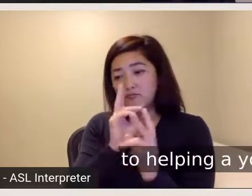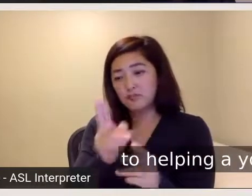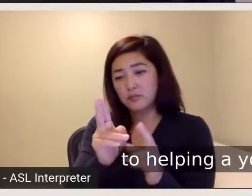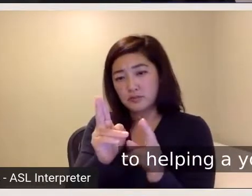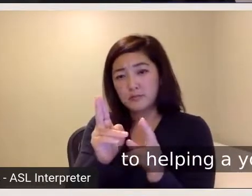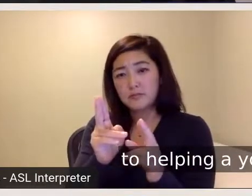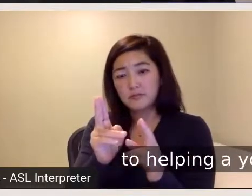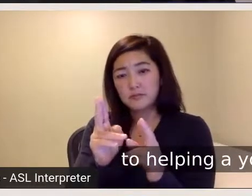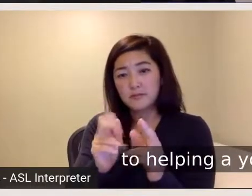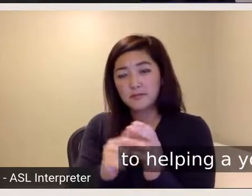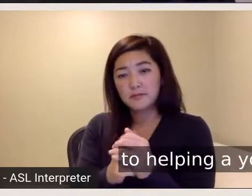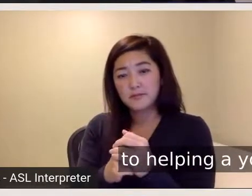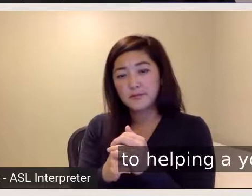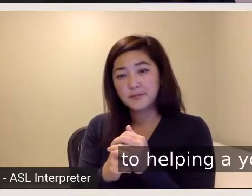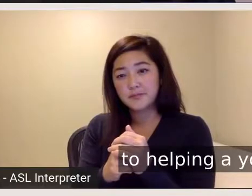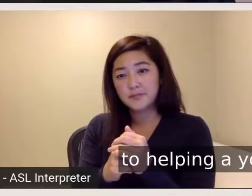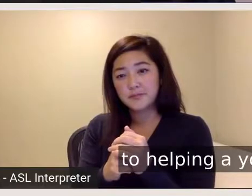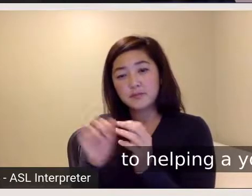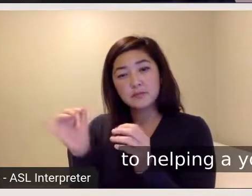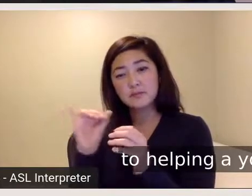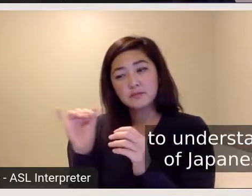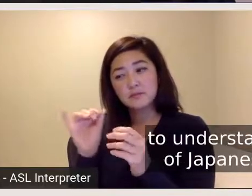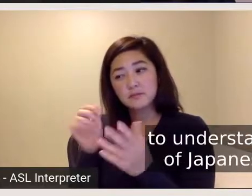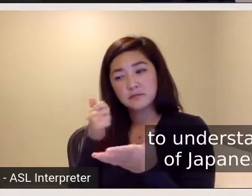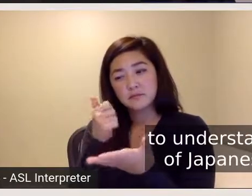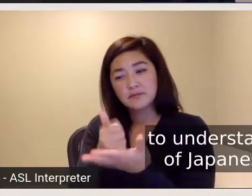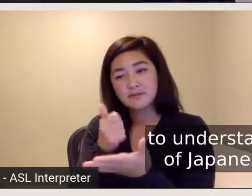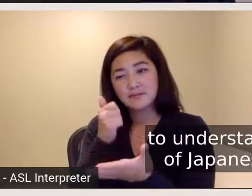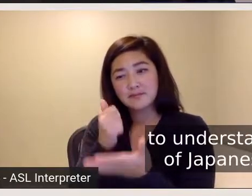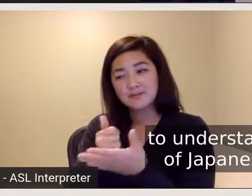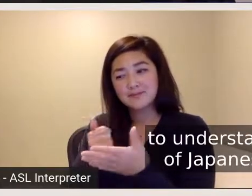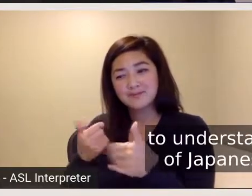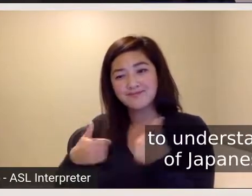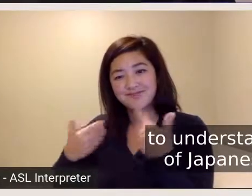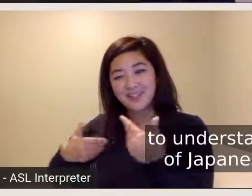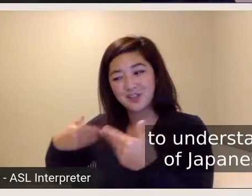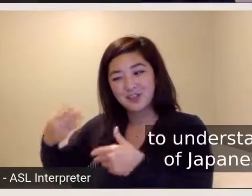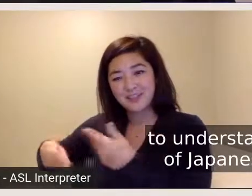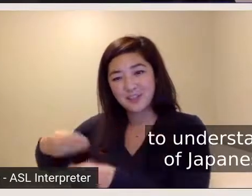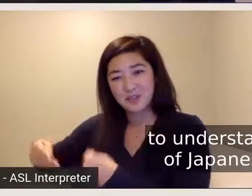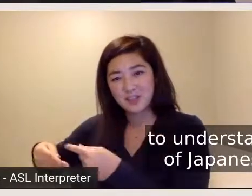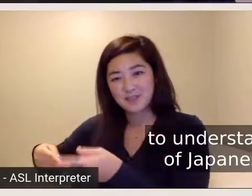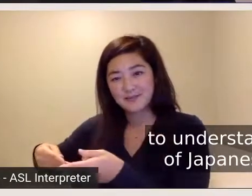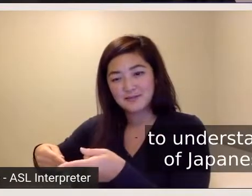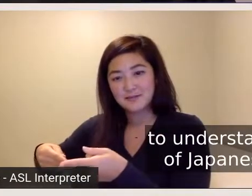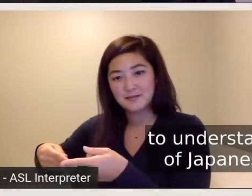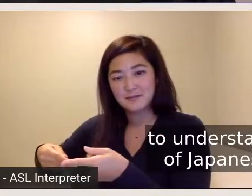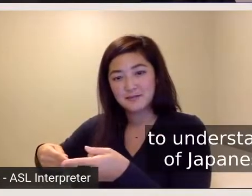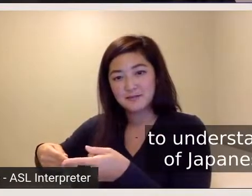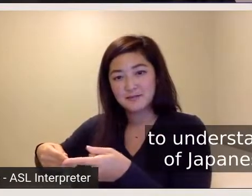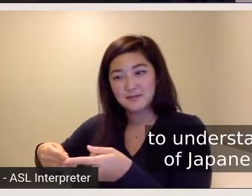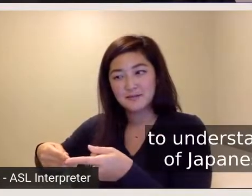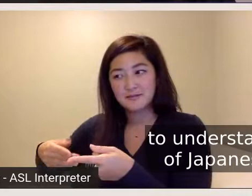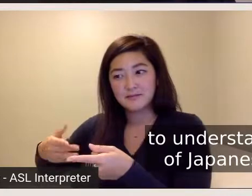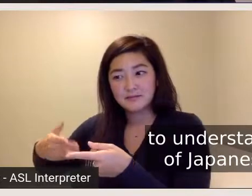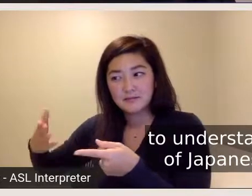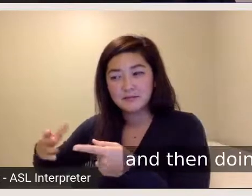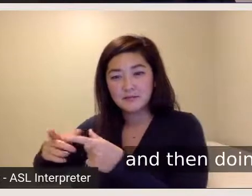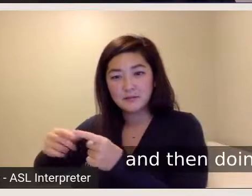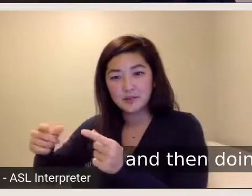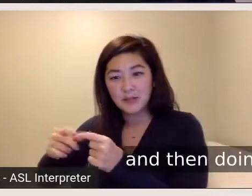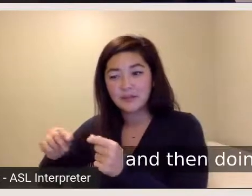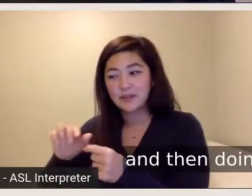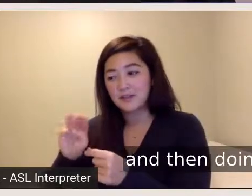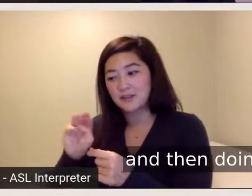to helping a younger generation to understand the realities of Japanese modernity,